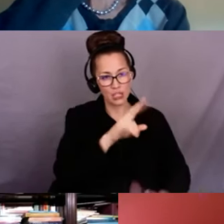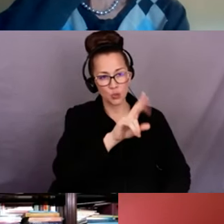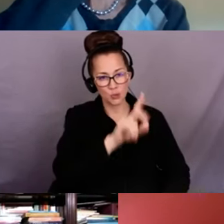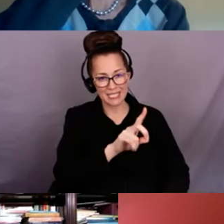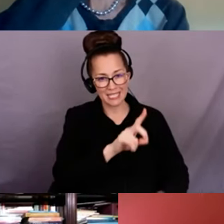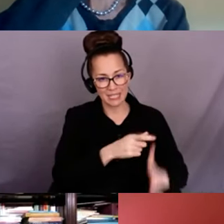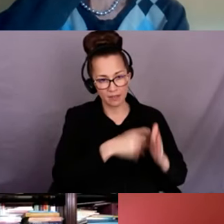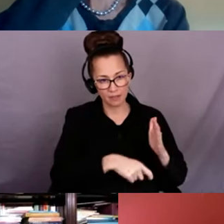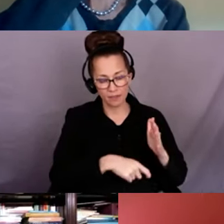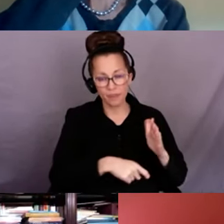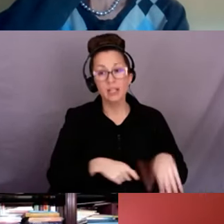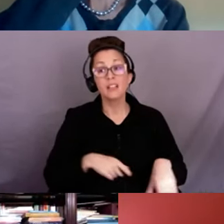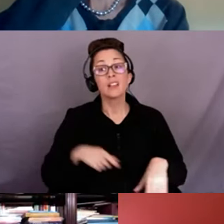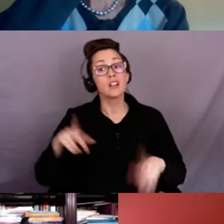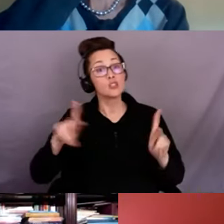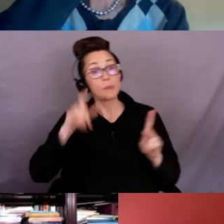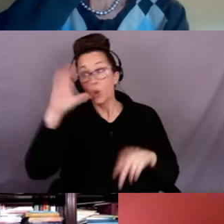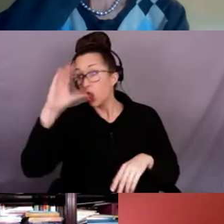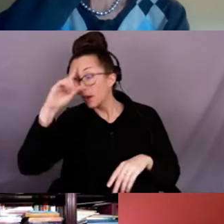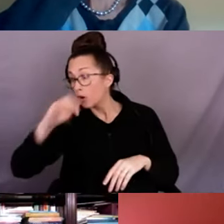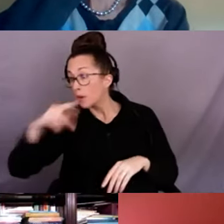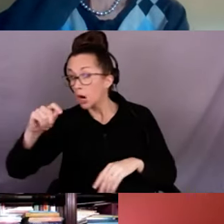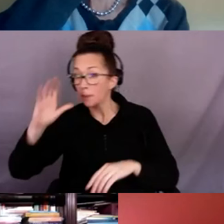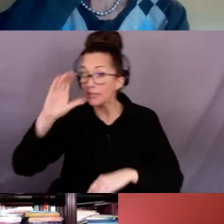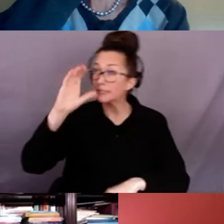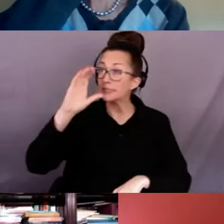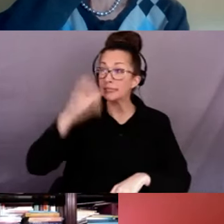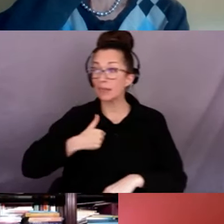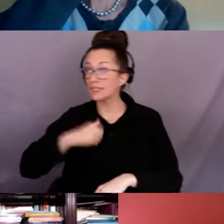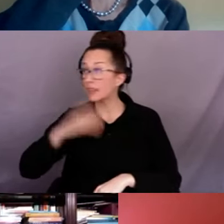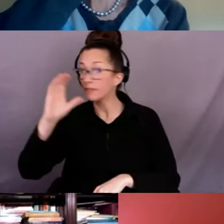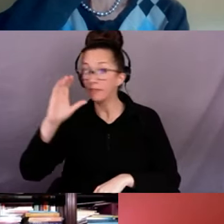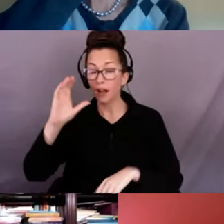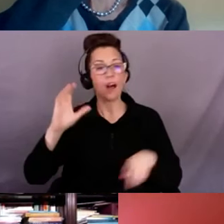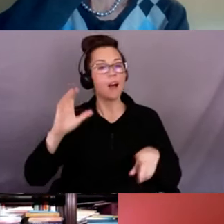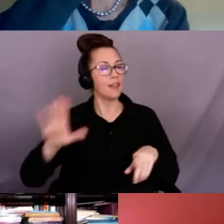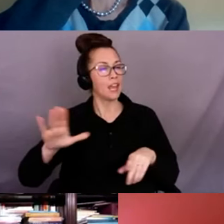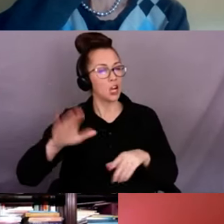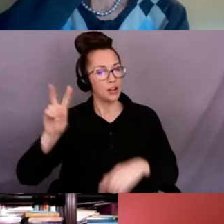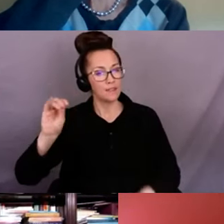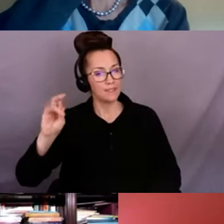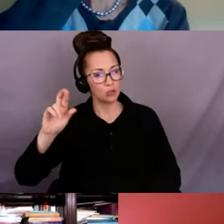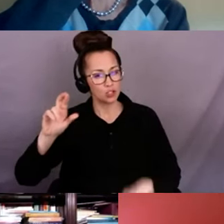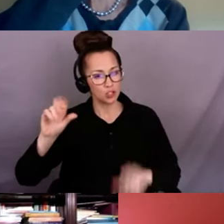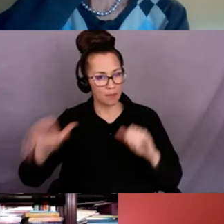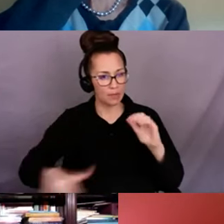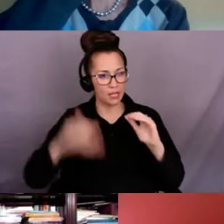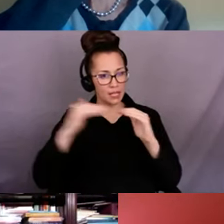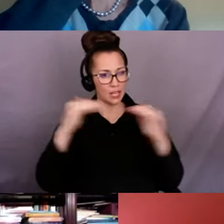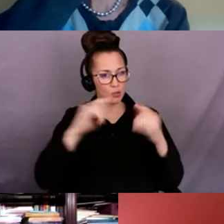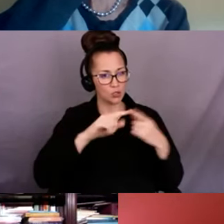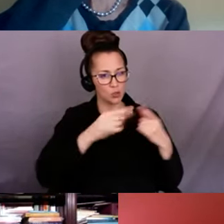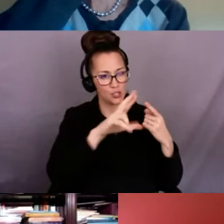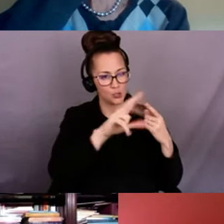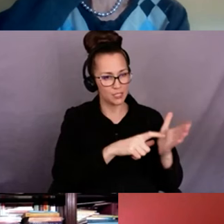when they're out there in the private market looking for an apartment on their own or with a roommate. And so we're very excited about that. Something that we